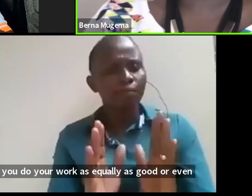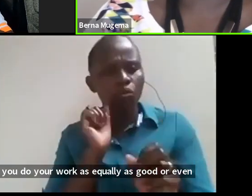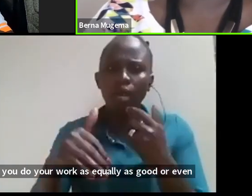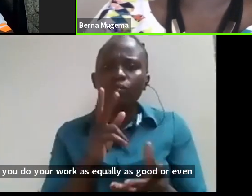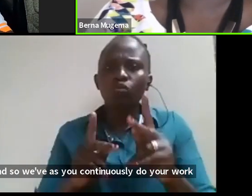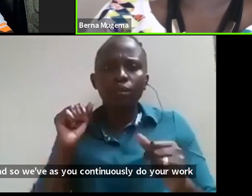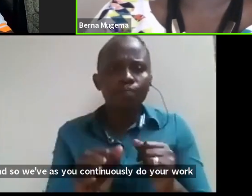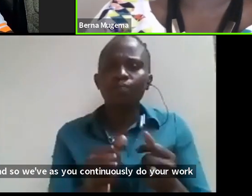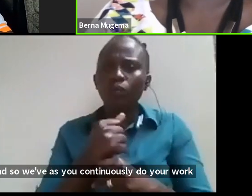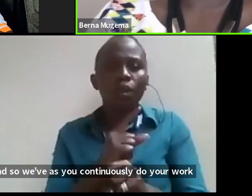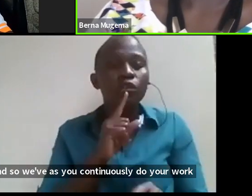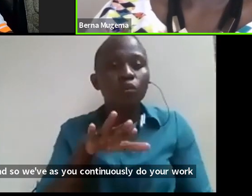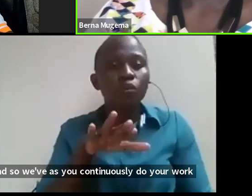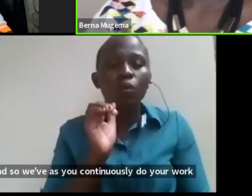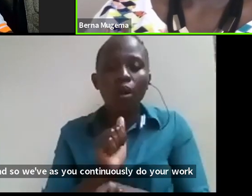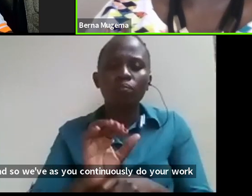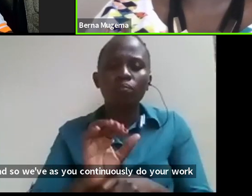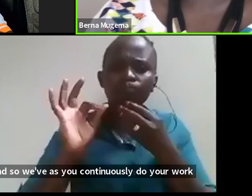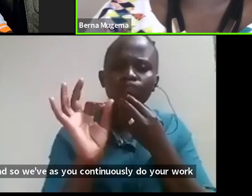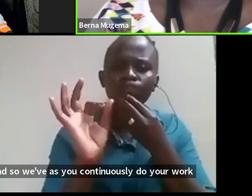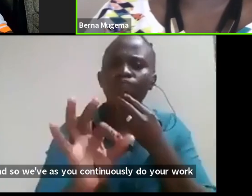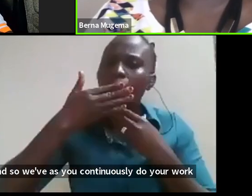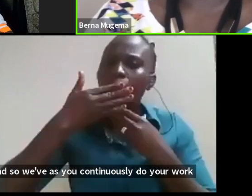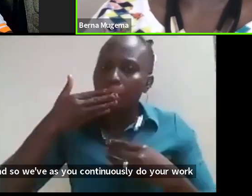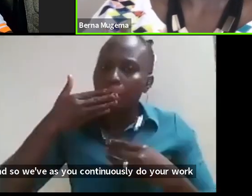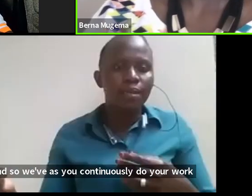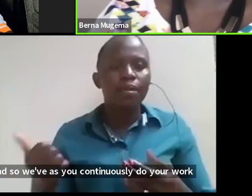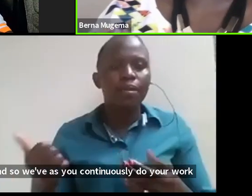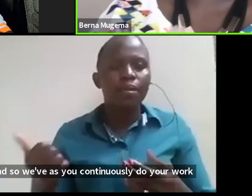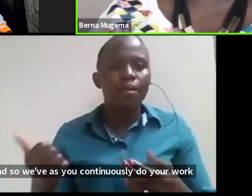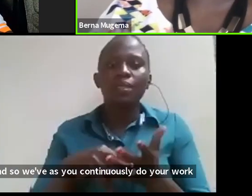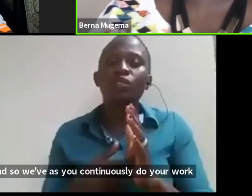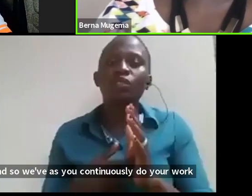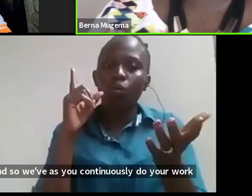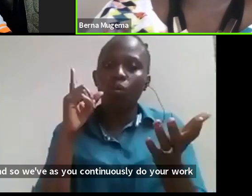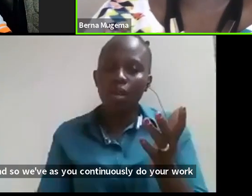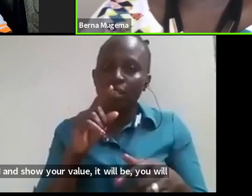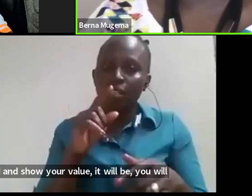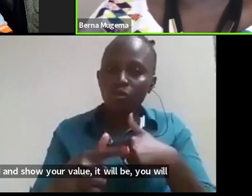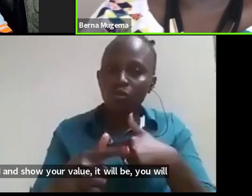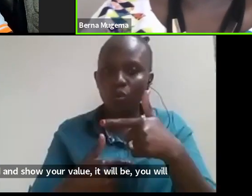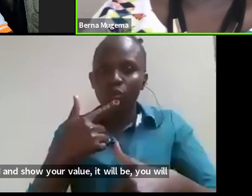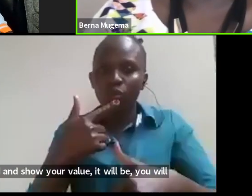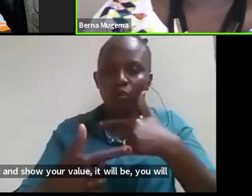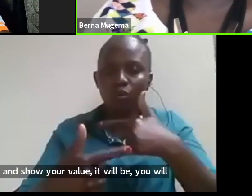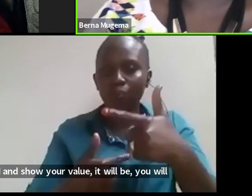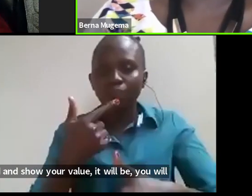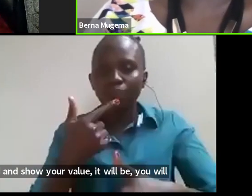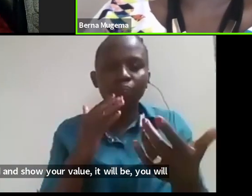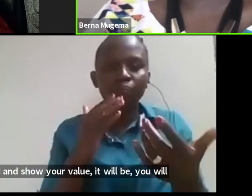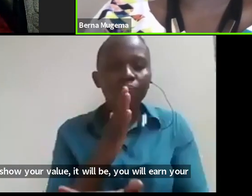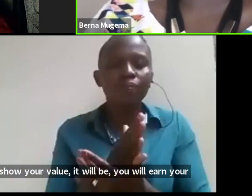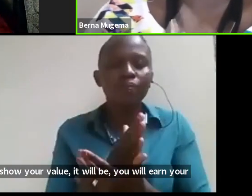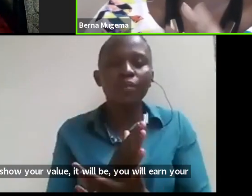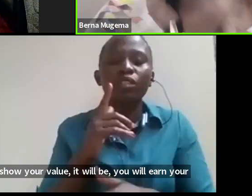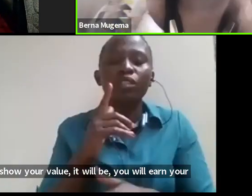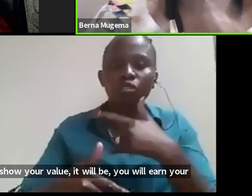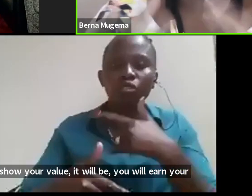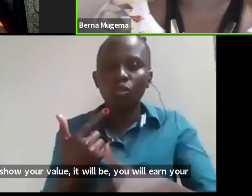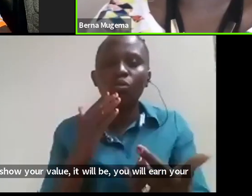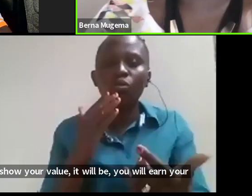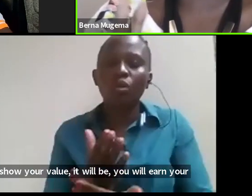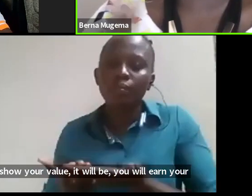work and show your value, you will earn your respect in the spaces in which you are in. I think